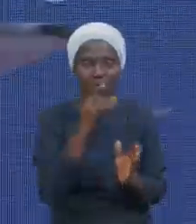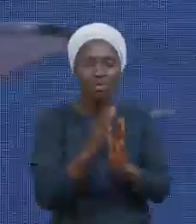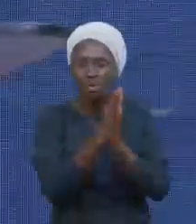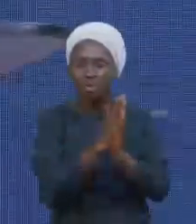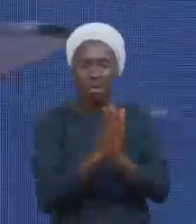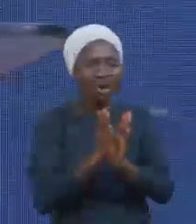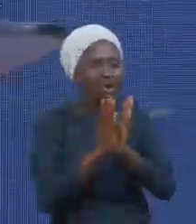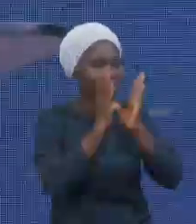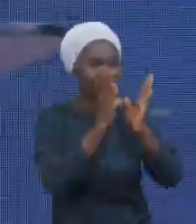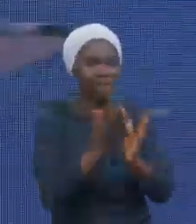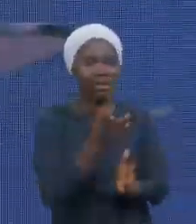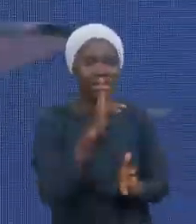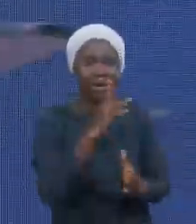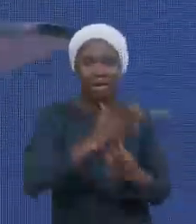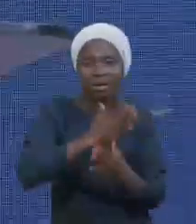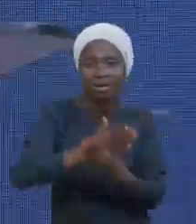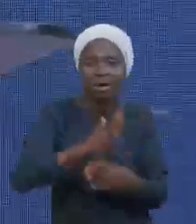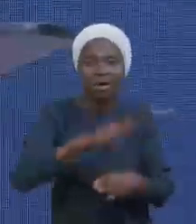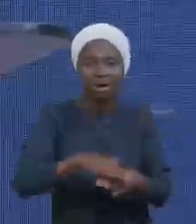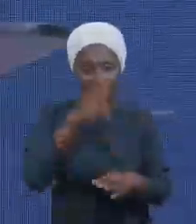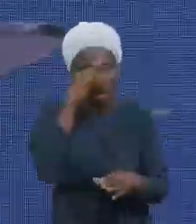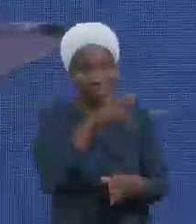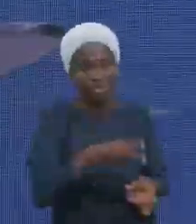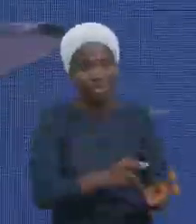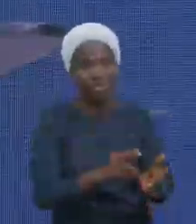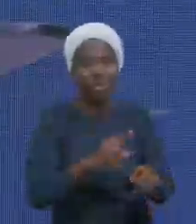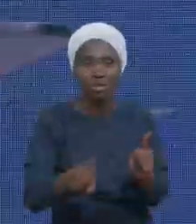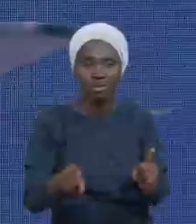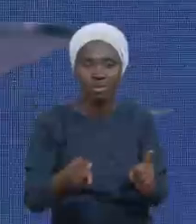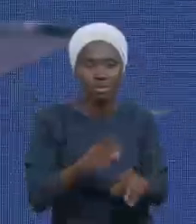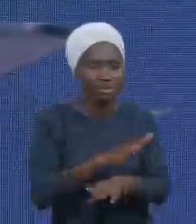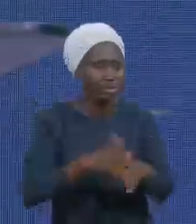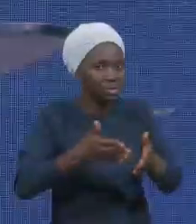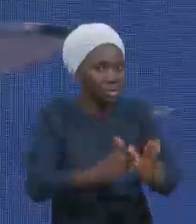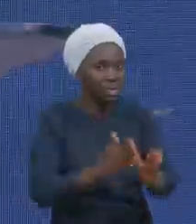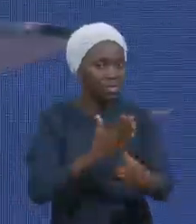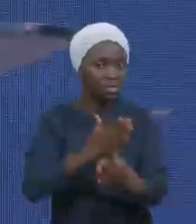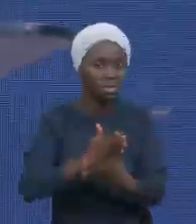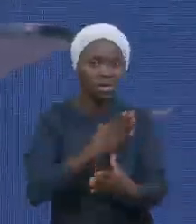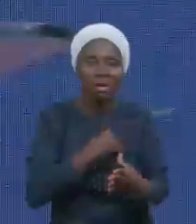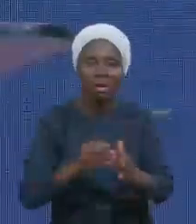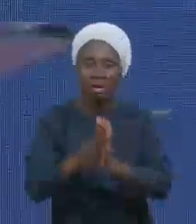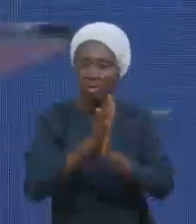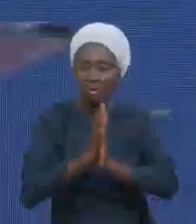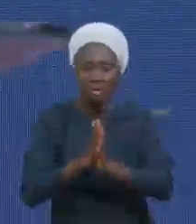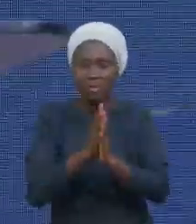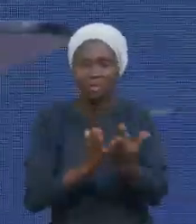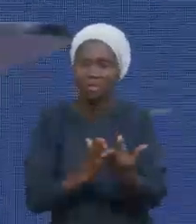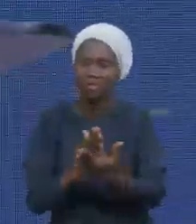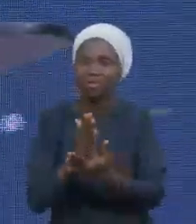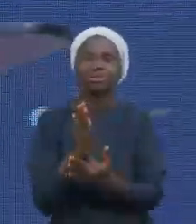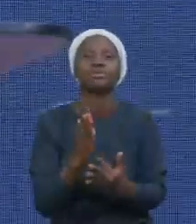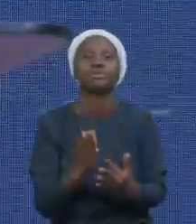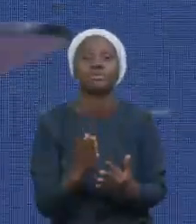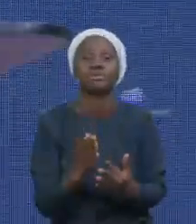by people around, yet he forged forward. He prayed through. So it's a moment for your prayers.